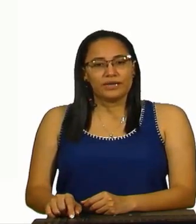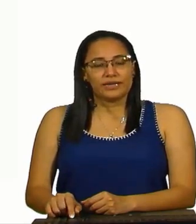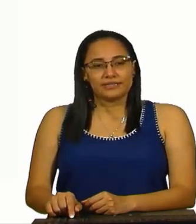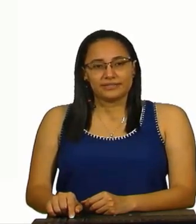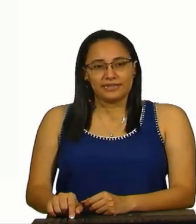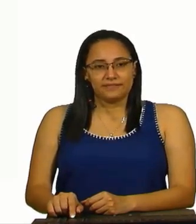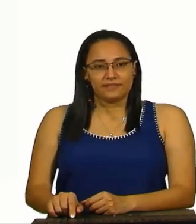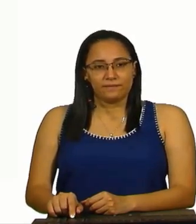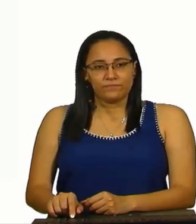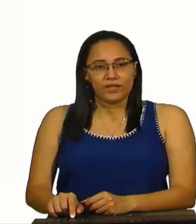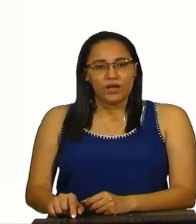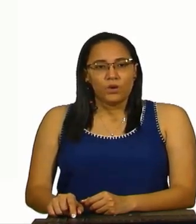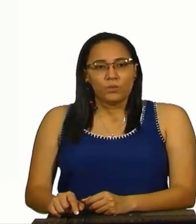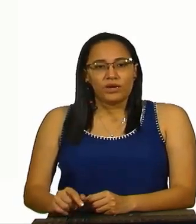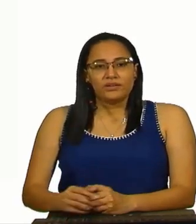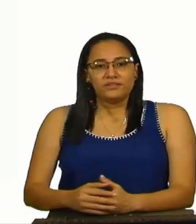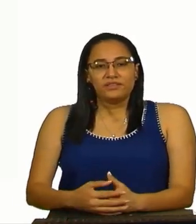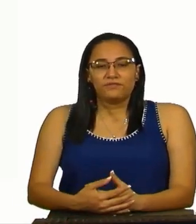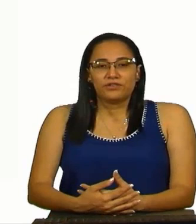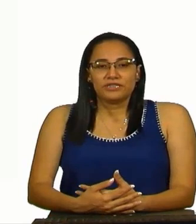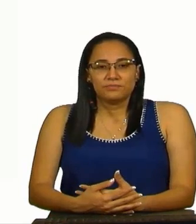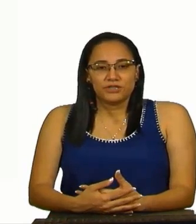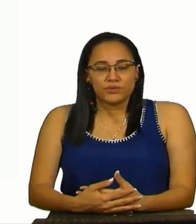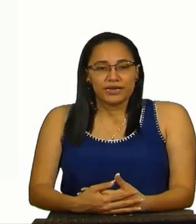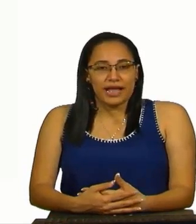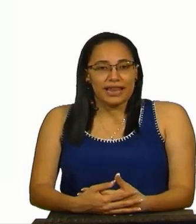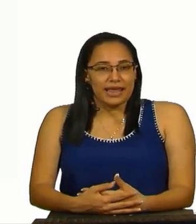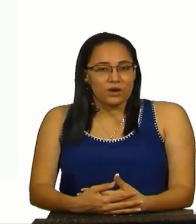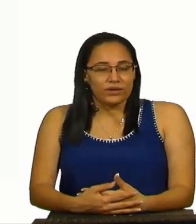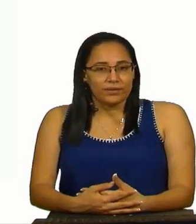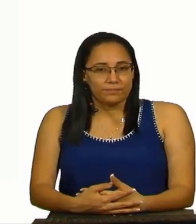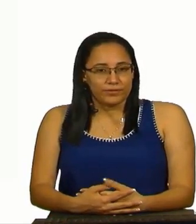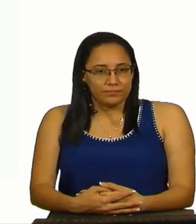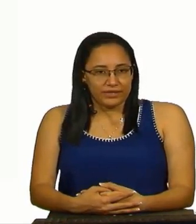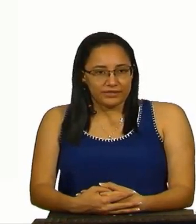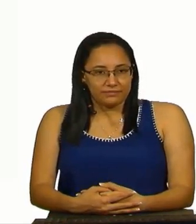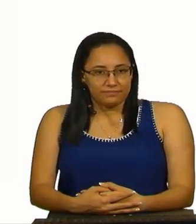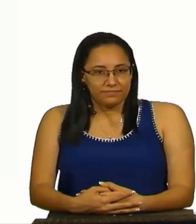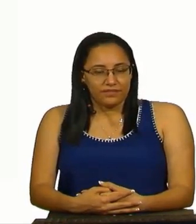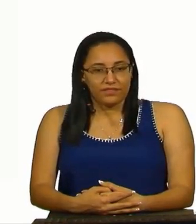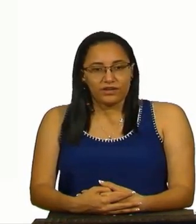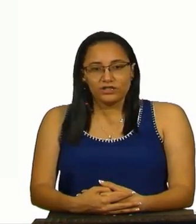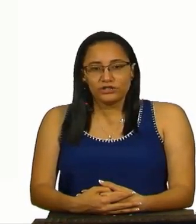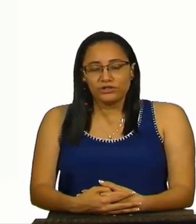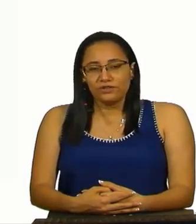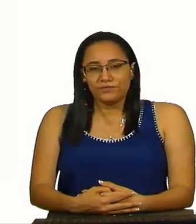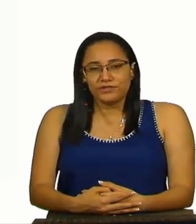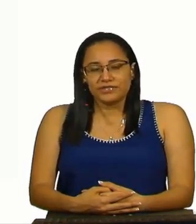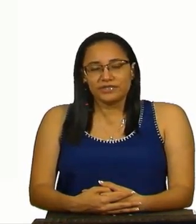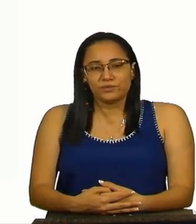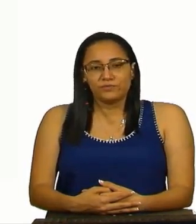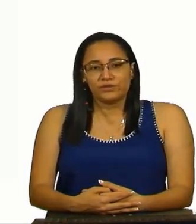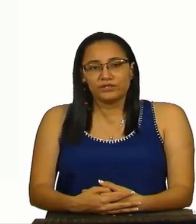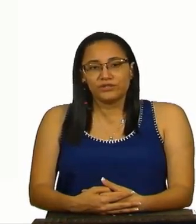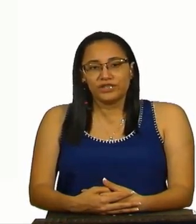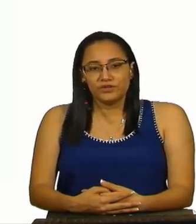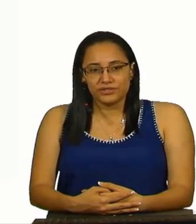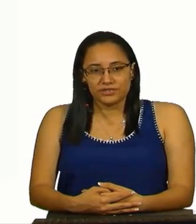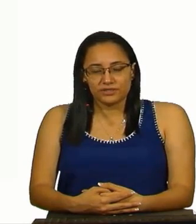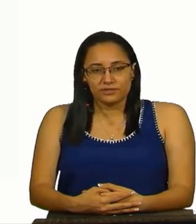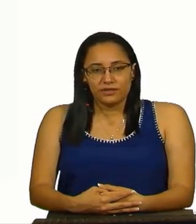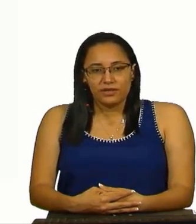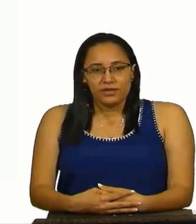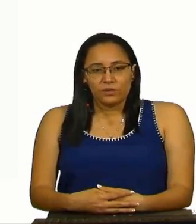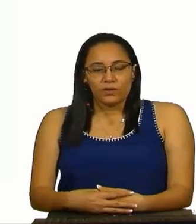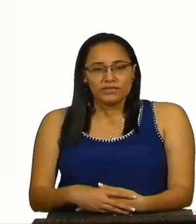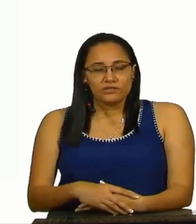Muy bien, excelente. What are the differences between allowed and permit? There are two differences that refer to the